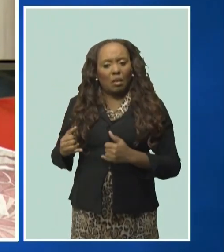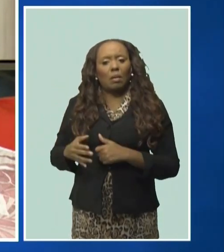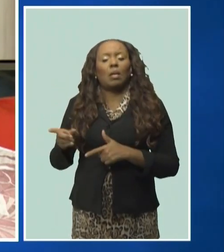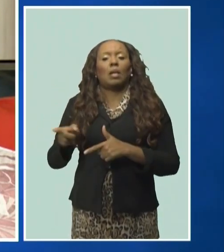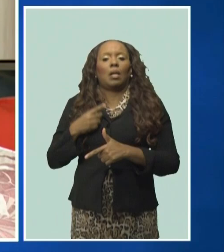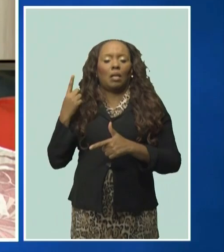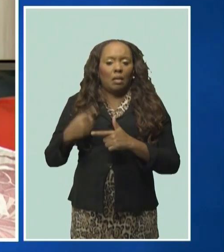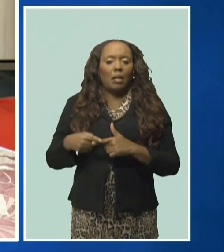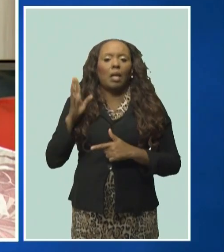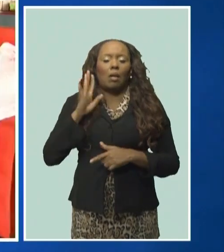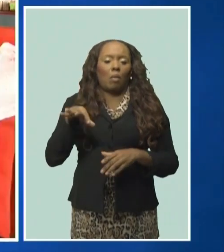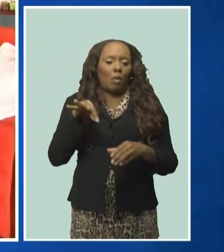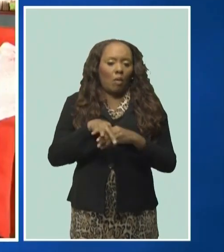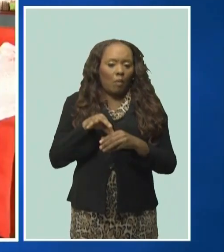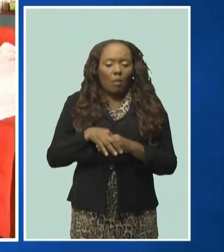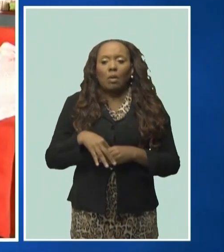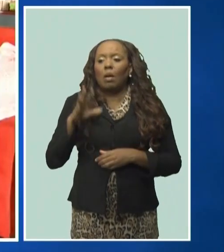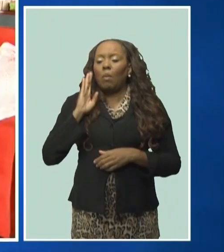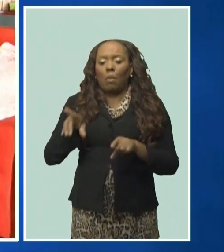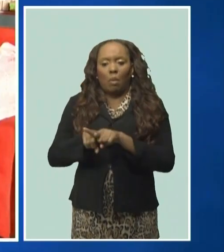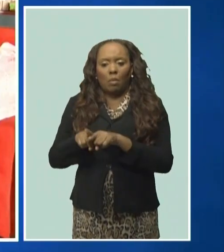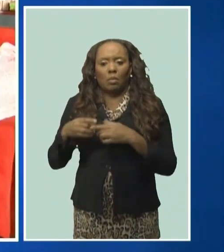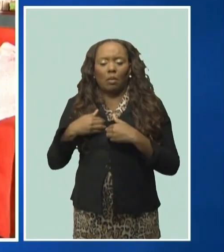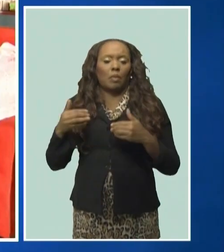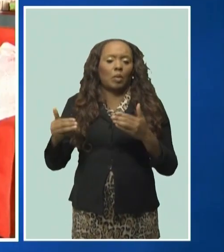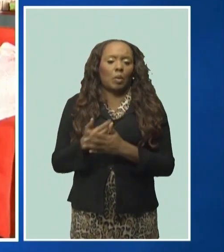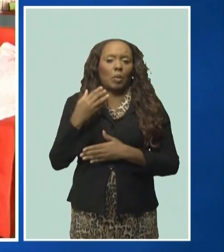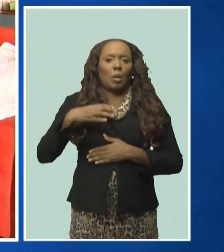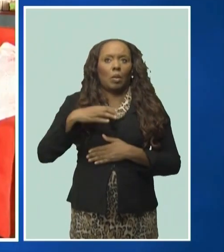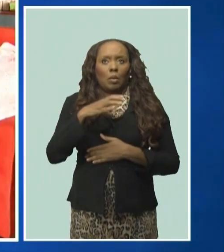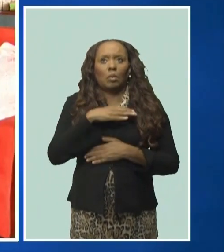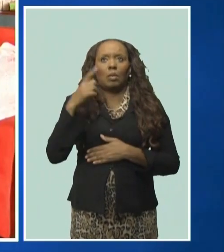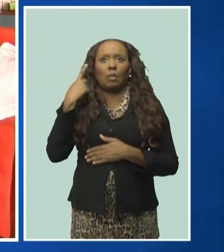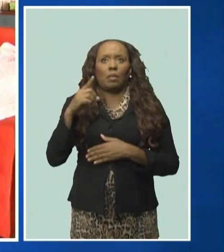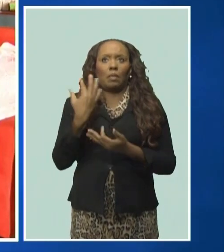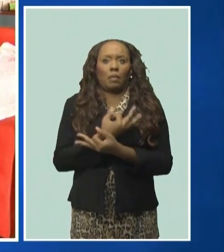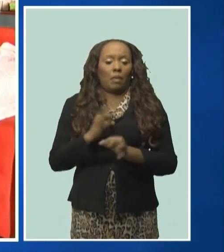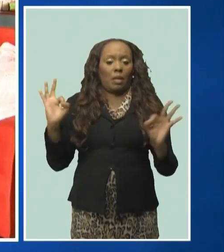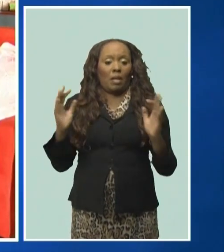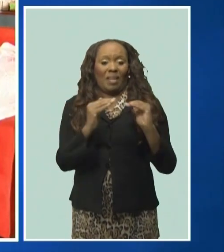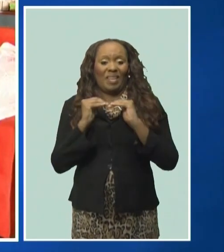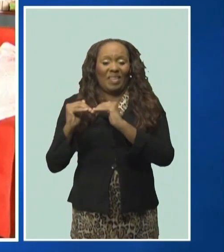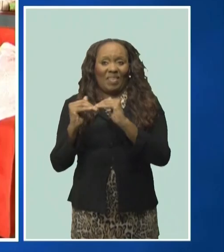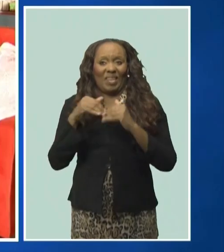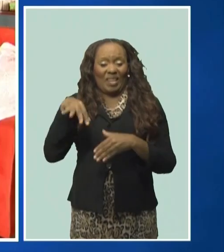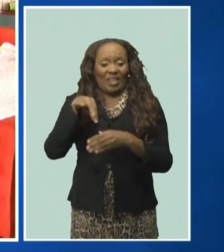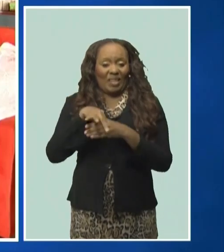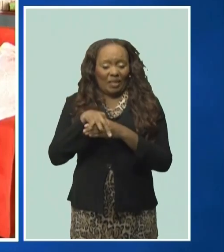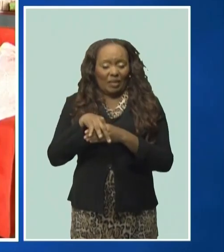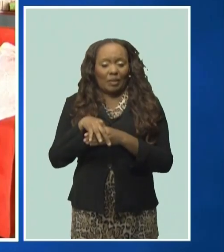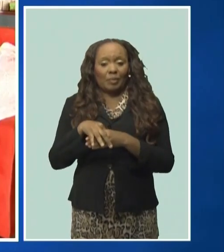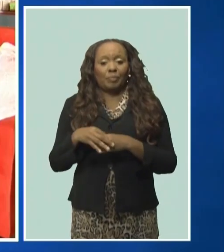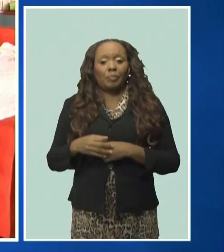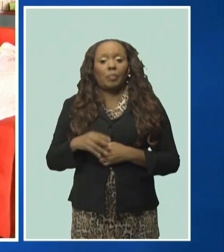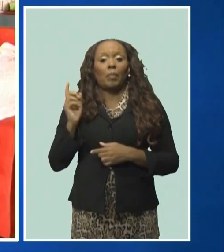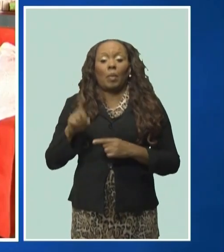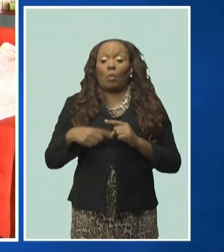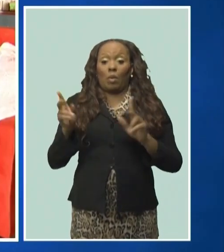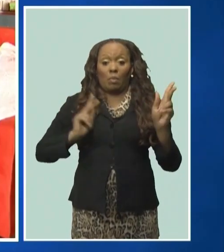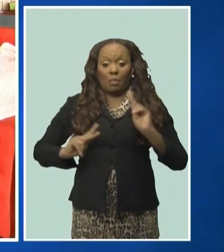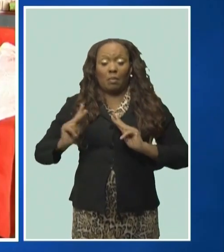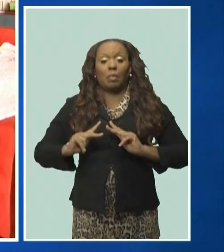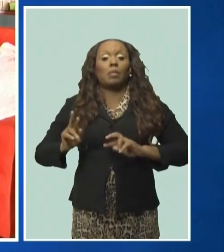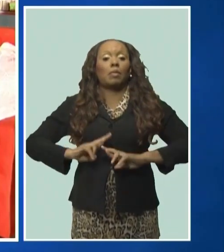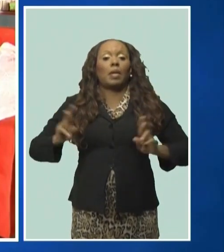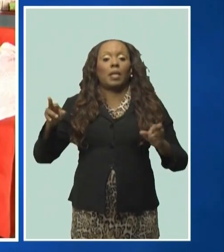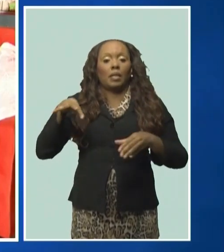electoral council that will make arrangements for the holding of free and fair elections when, the people will get a chance to